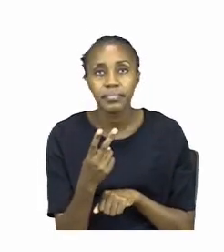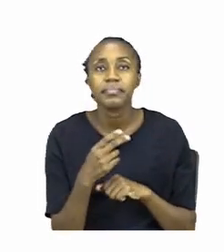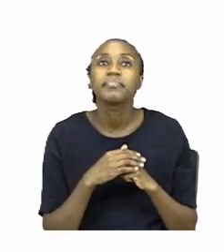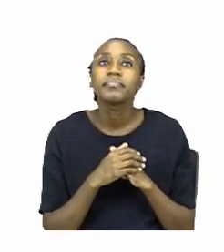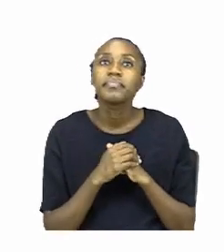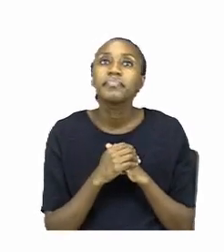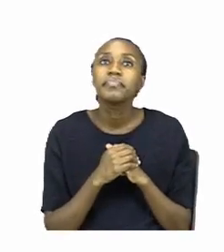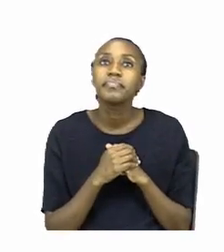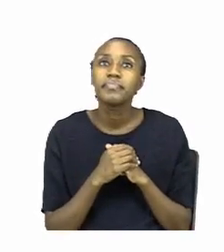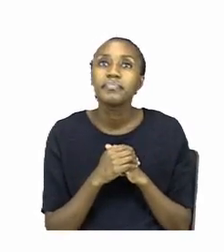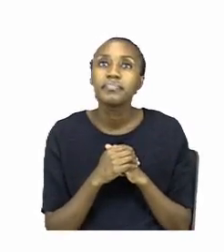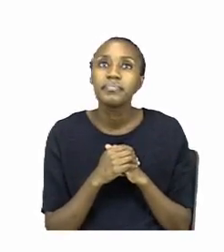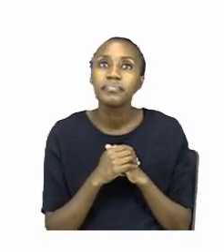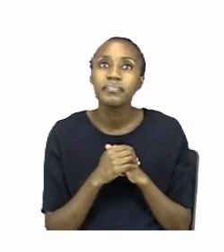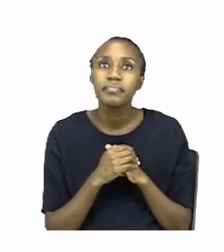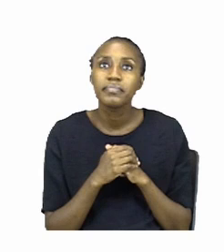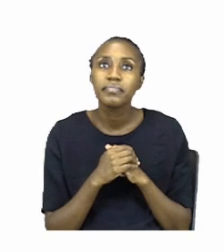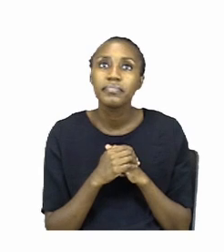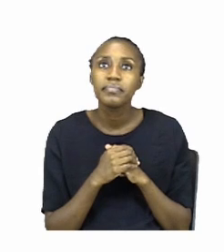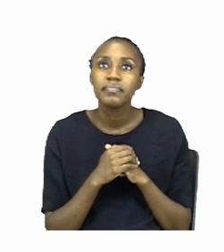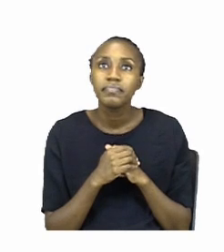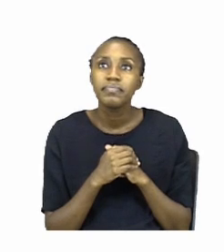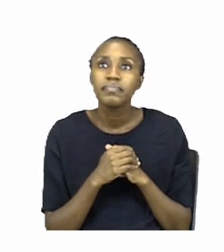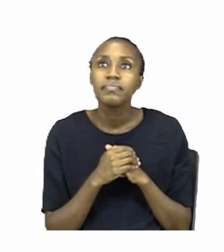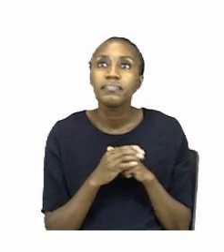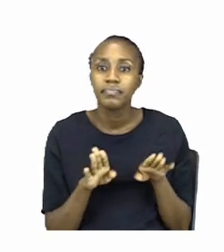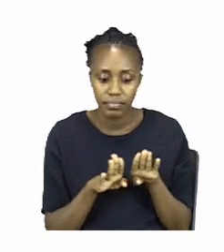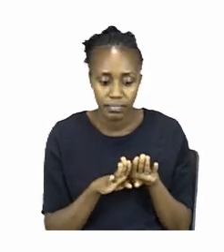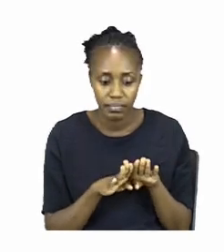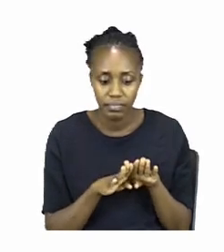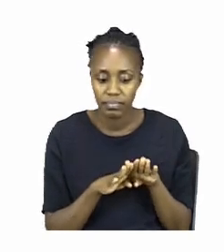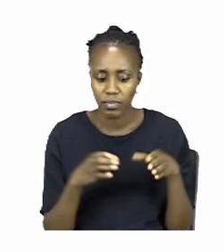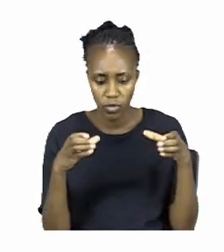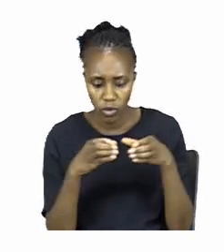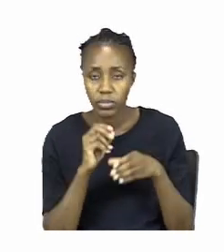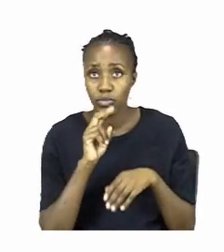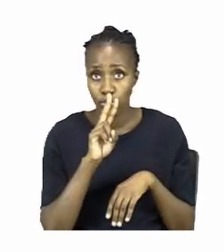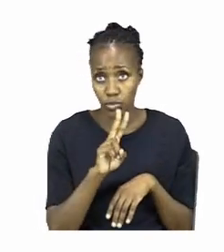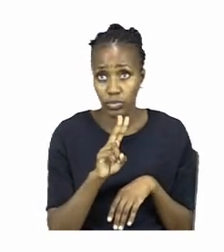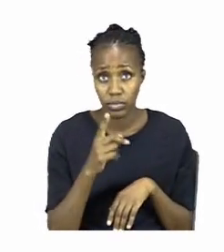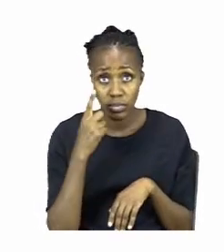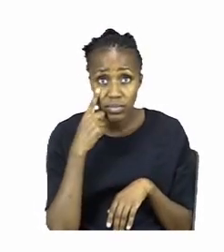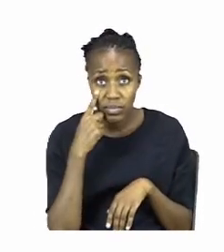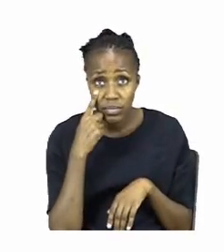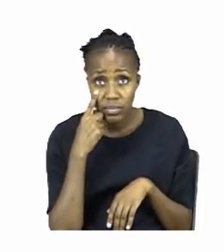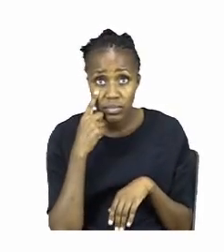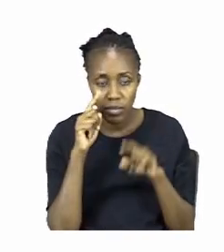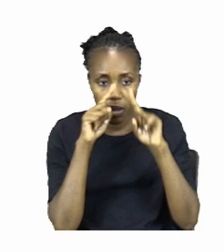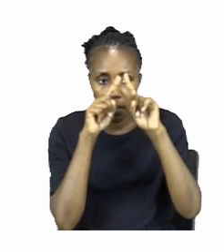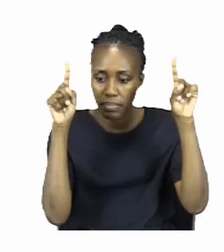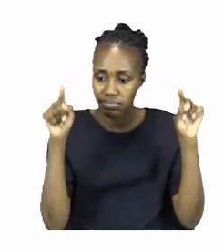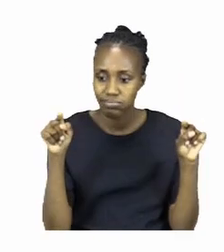example. Now there it says here we have groups of 2. Now can you see in the little rectangular